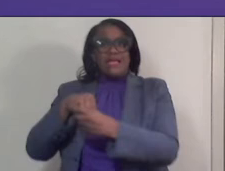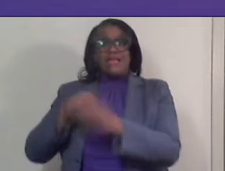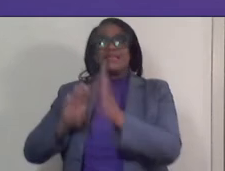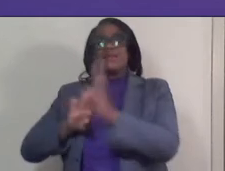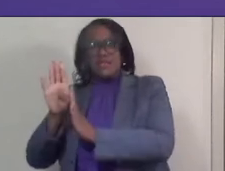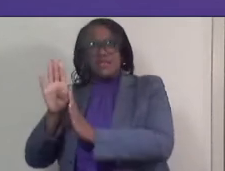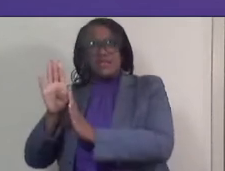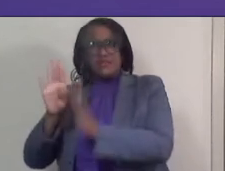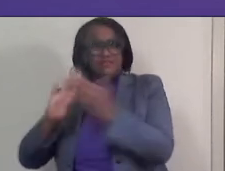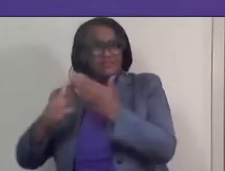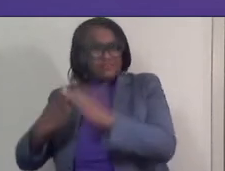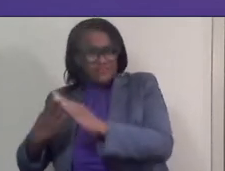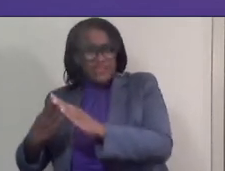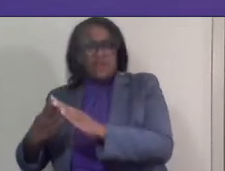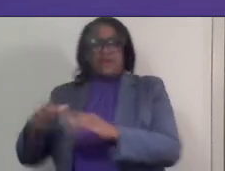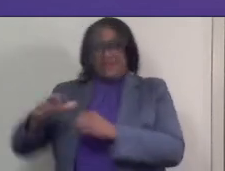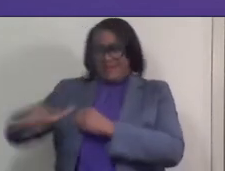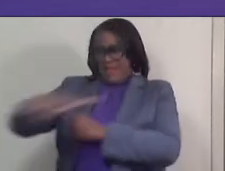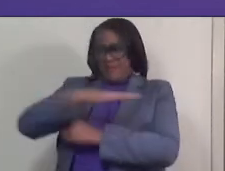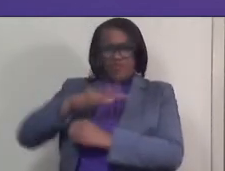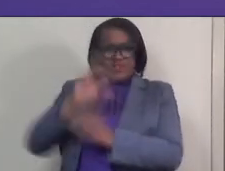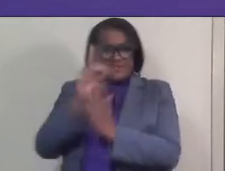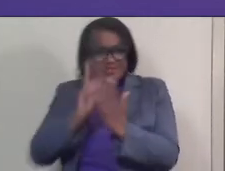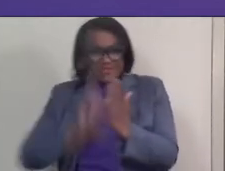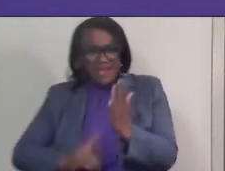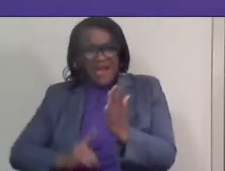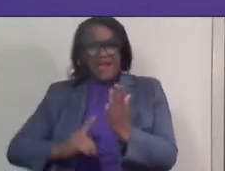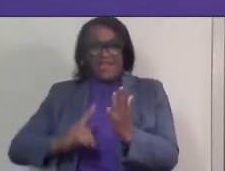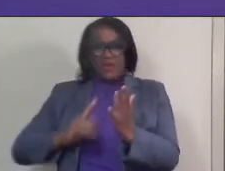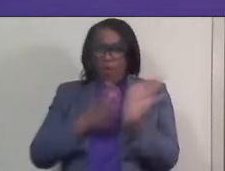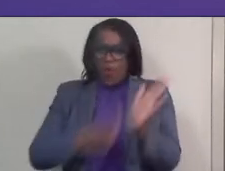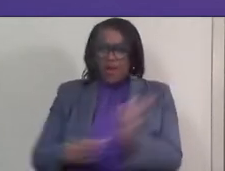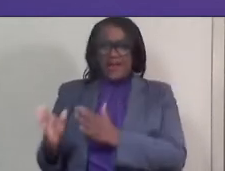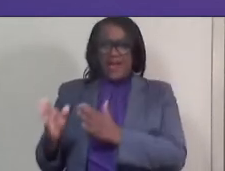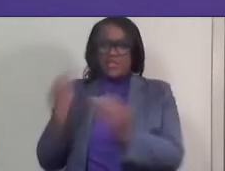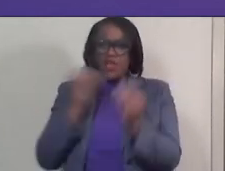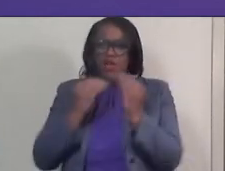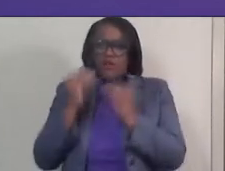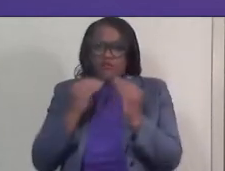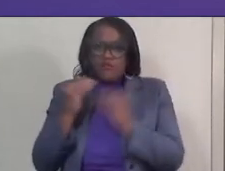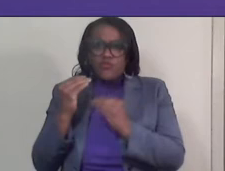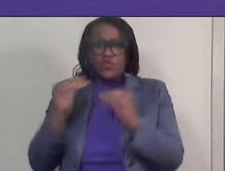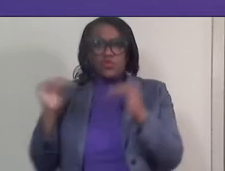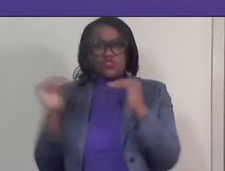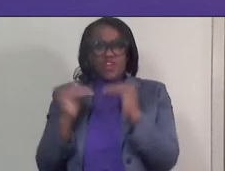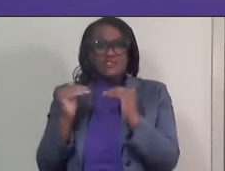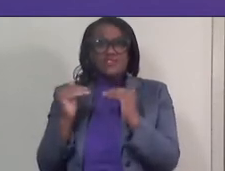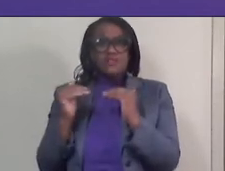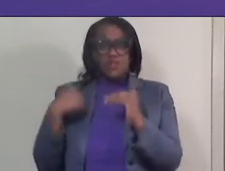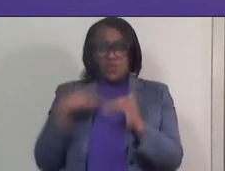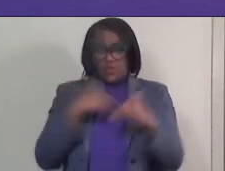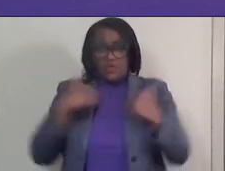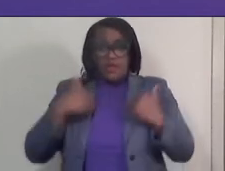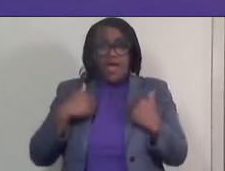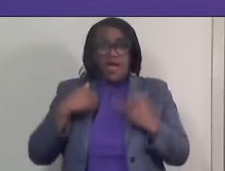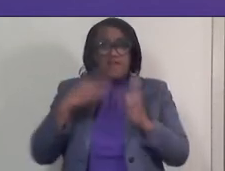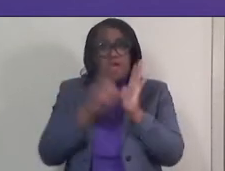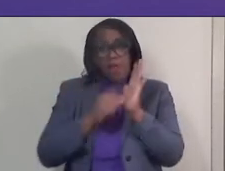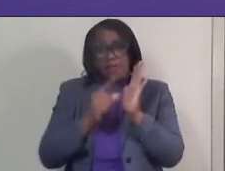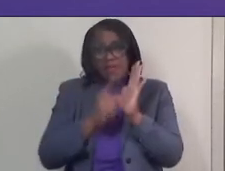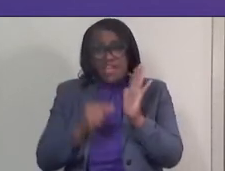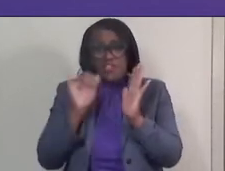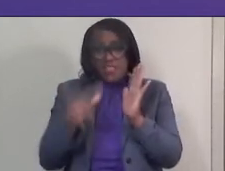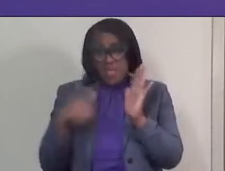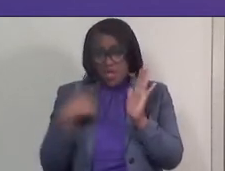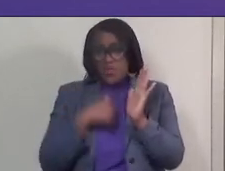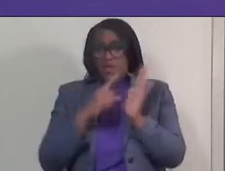neighborhood design, organizing, food justice. We have a publication that we publish